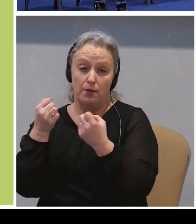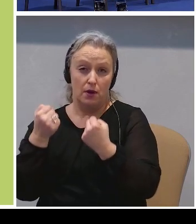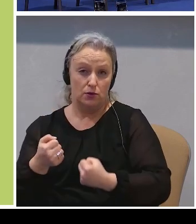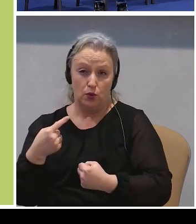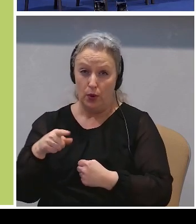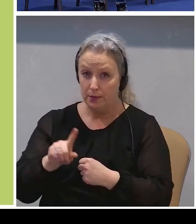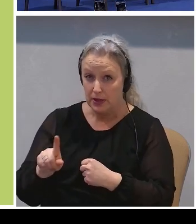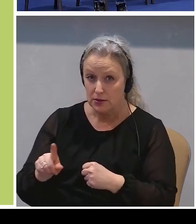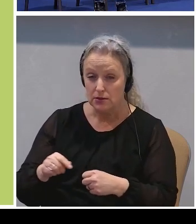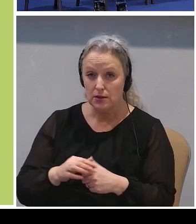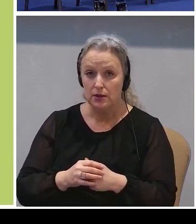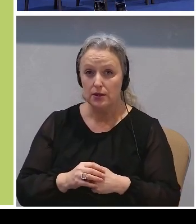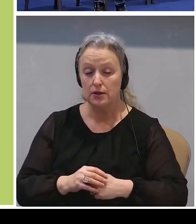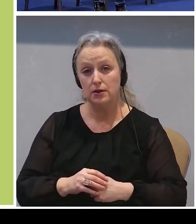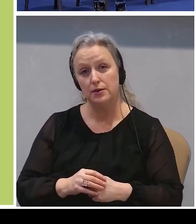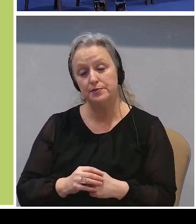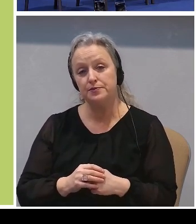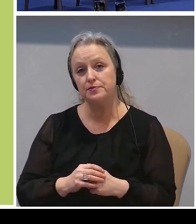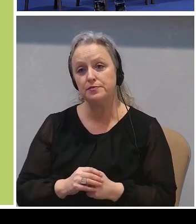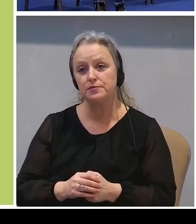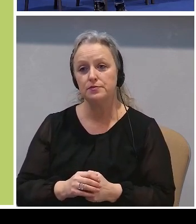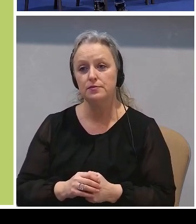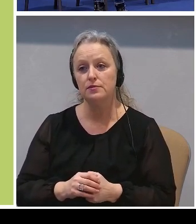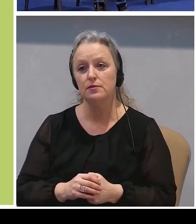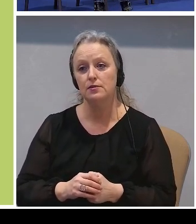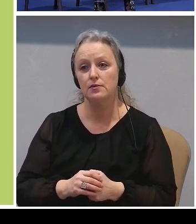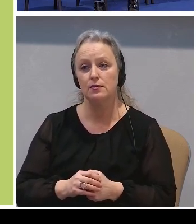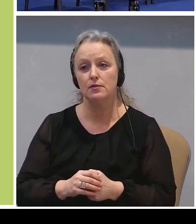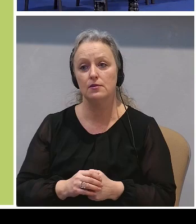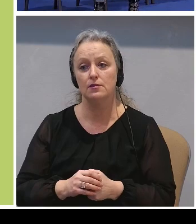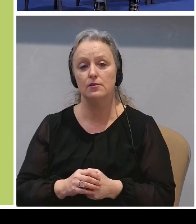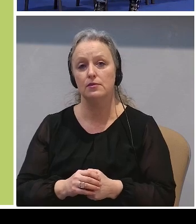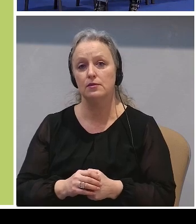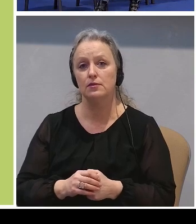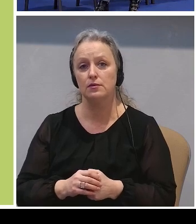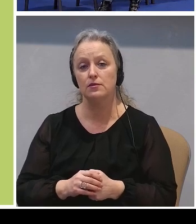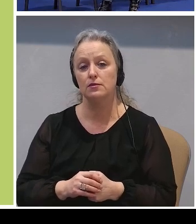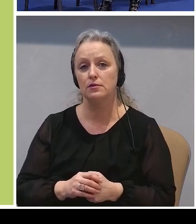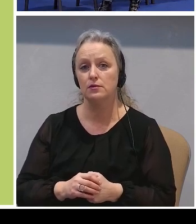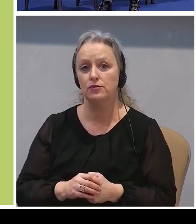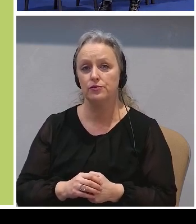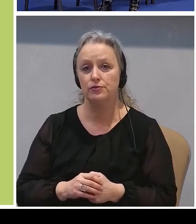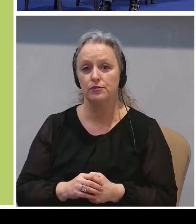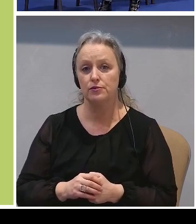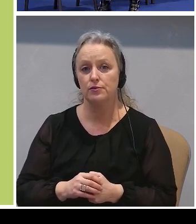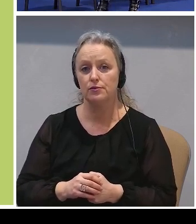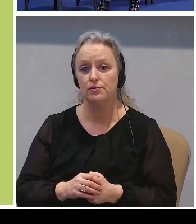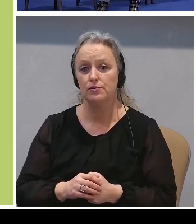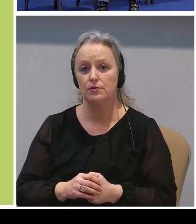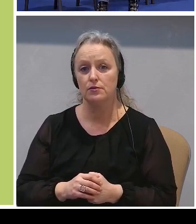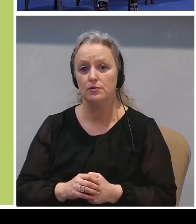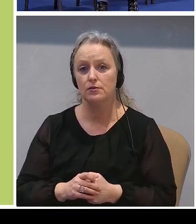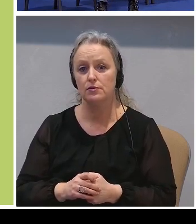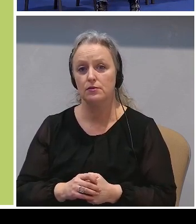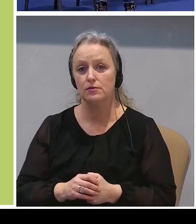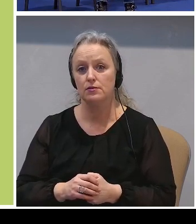the parents of the children that have been that we have listened this morning in the different videos that are also here